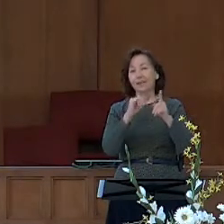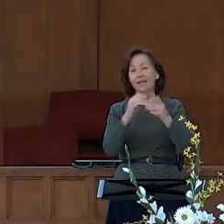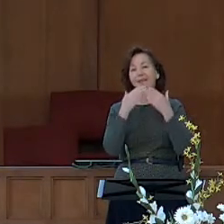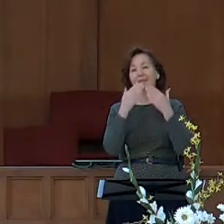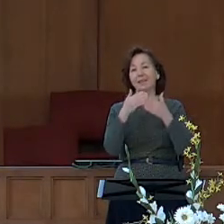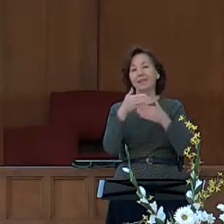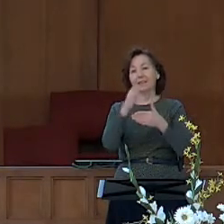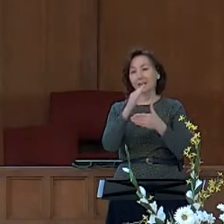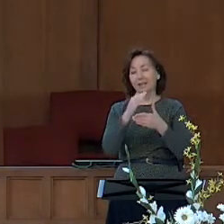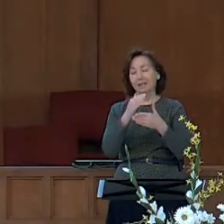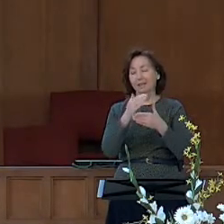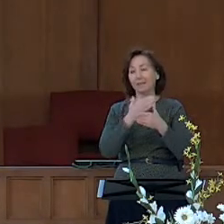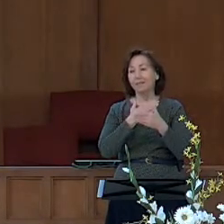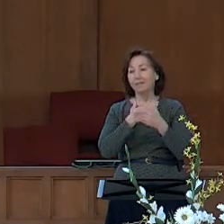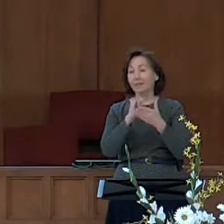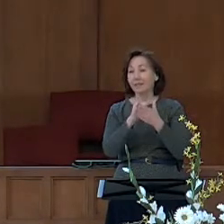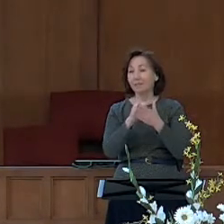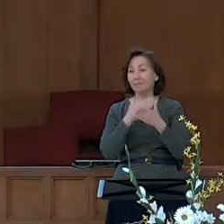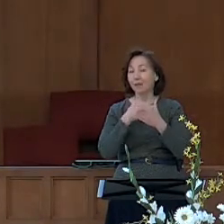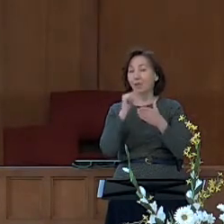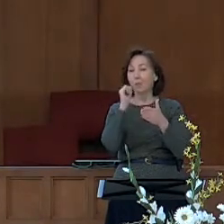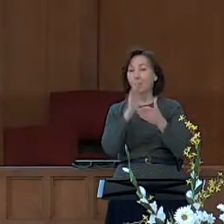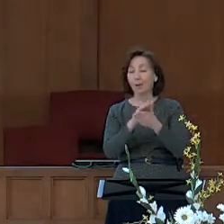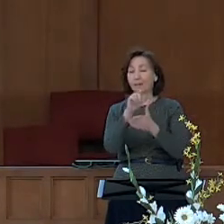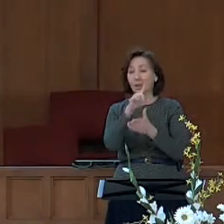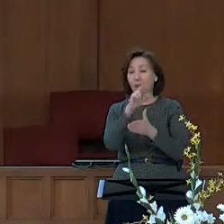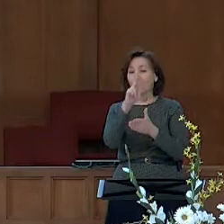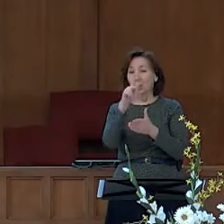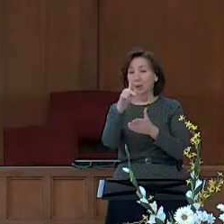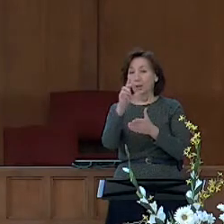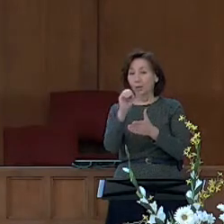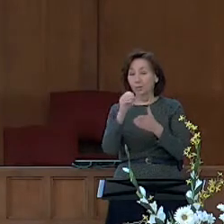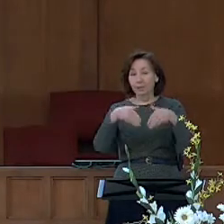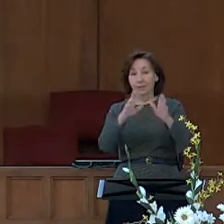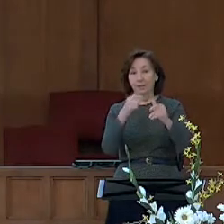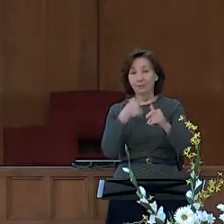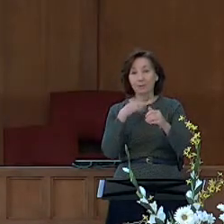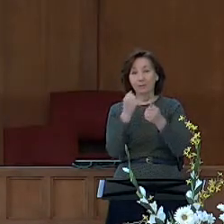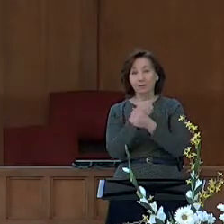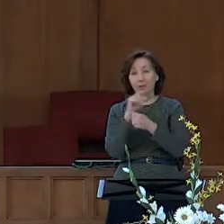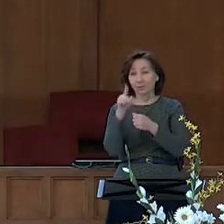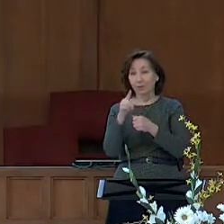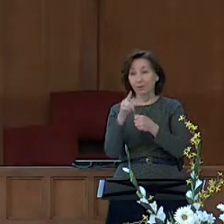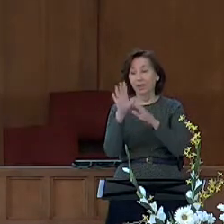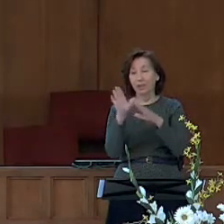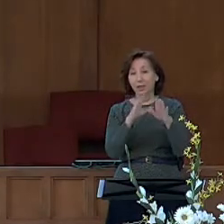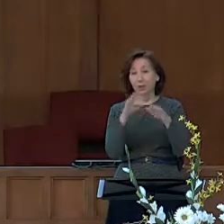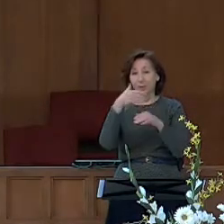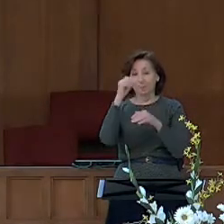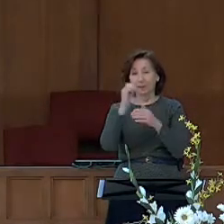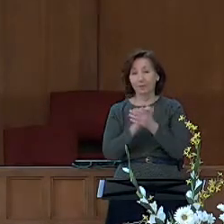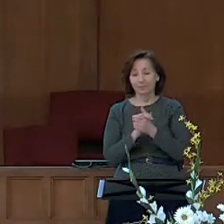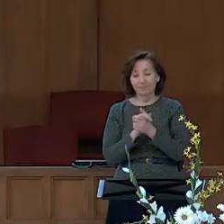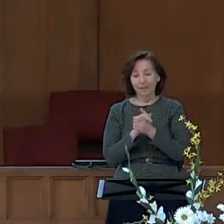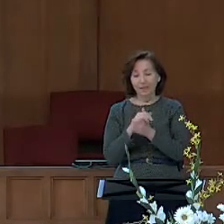that Lupe is allowing me to love her, and I'm doing much better. John Gottman and the